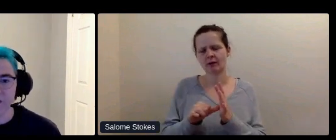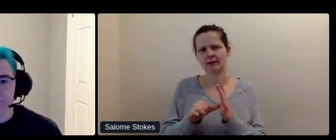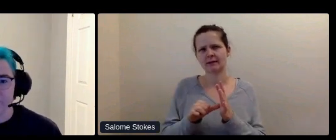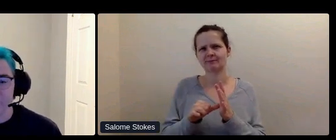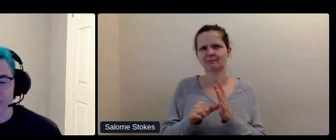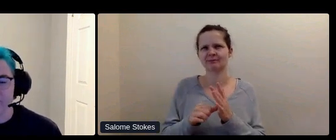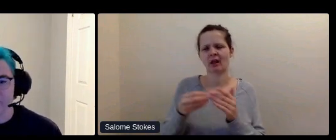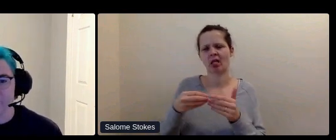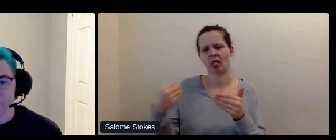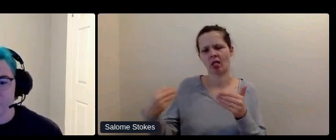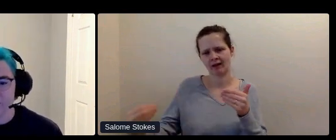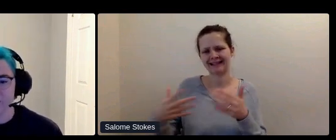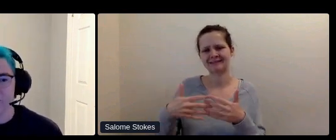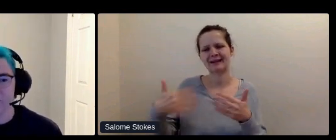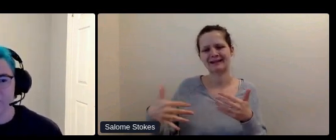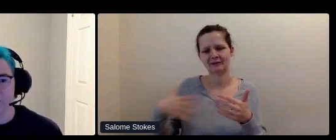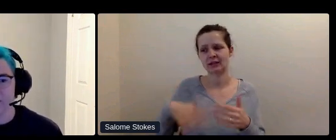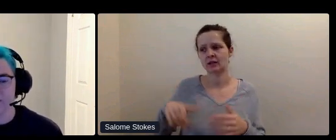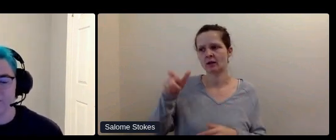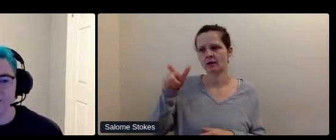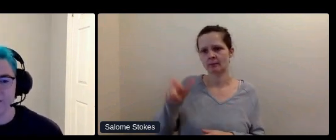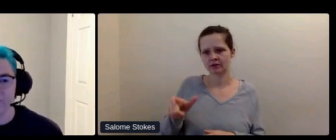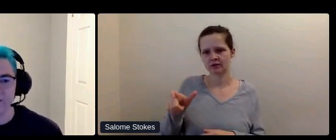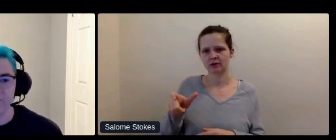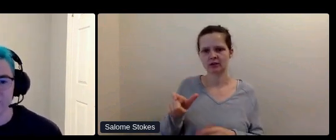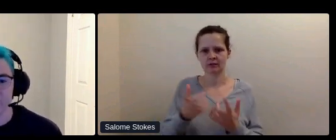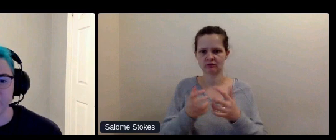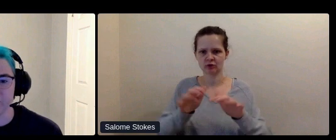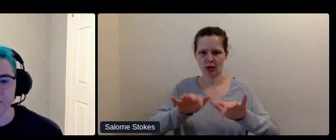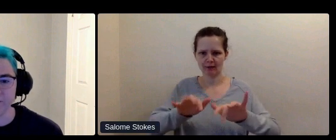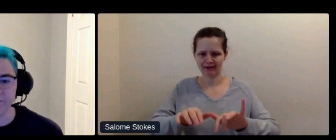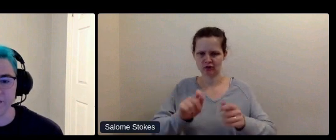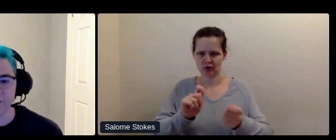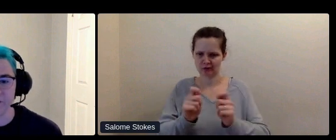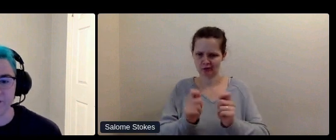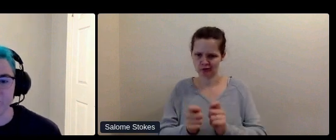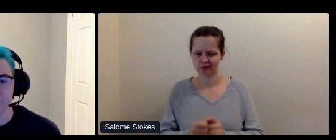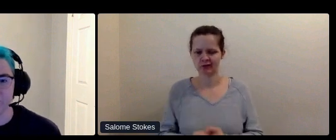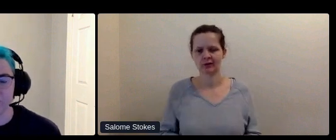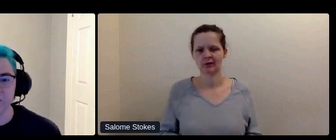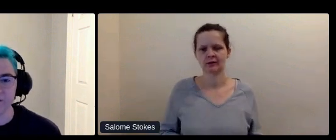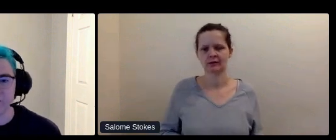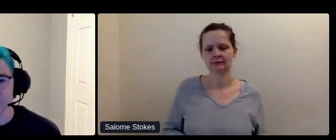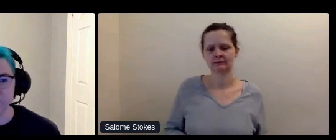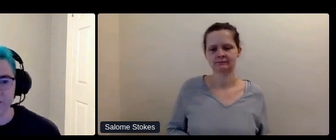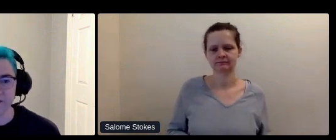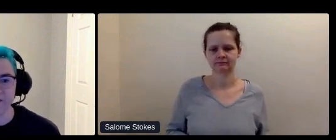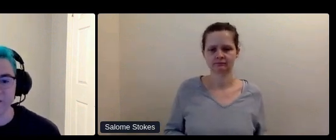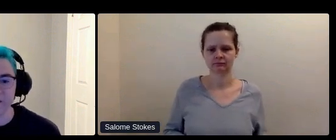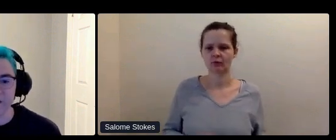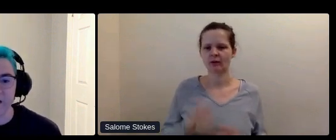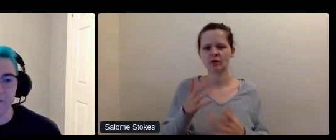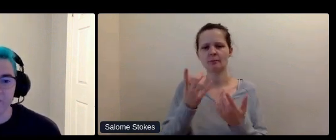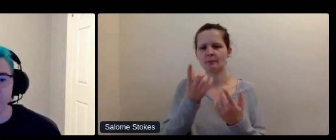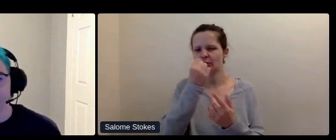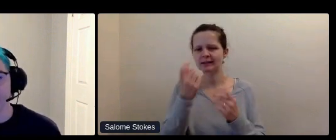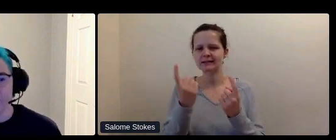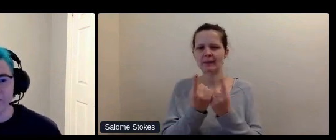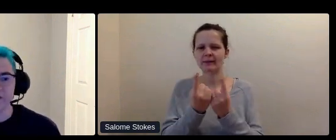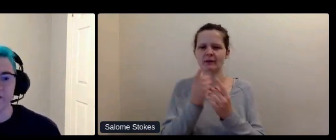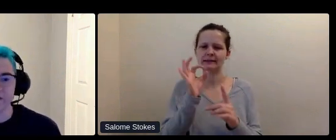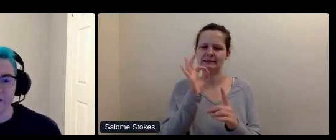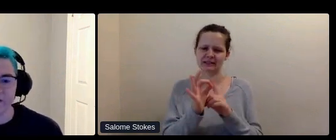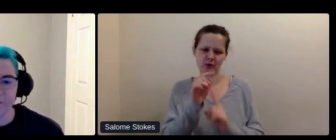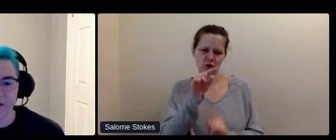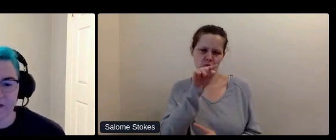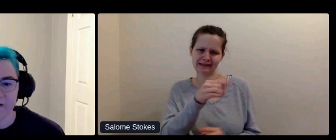for hand keyed moments or things that are very specific to a situation that aren't used other places. And we of course want to always